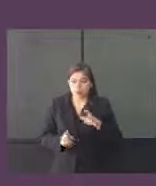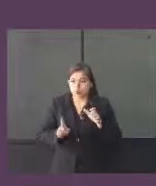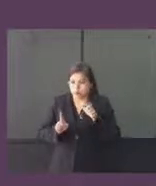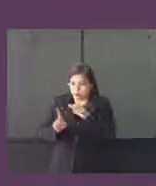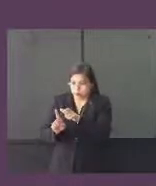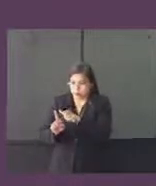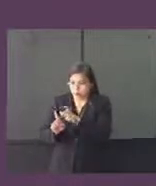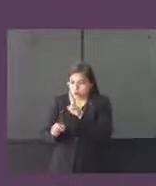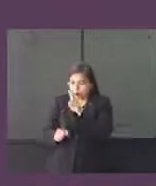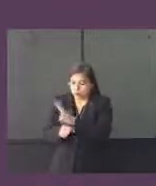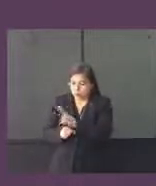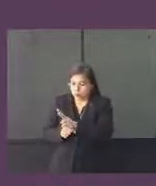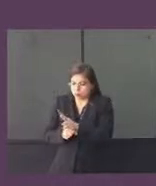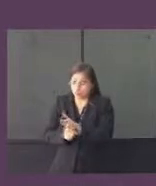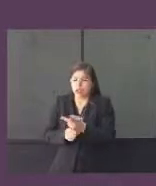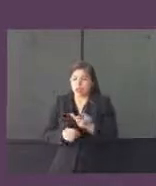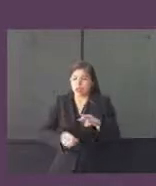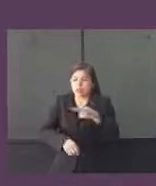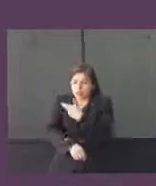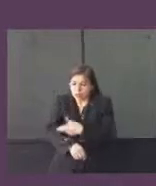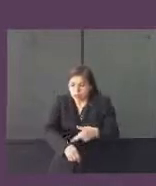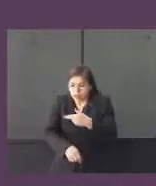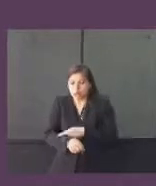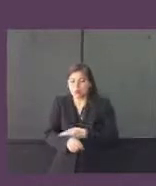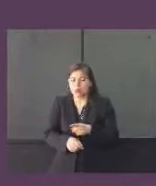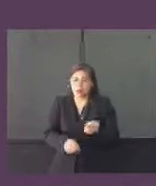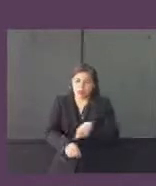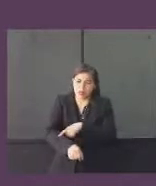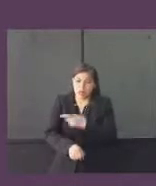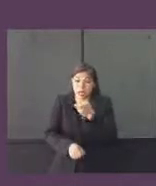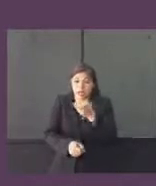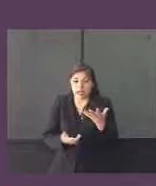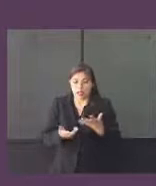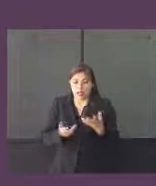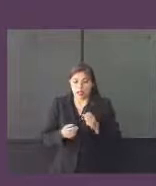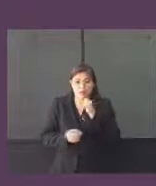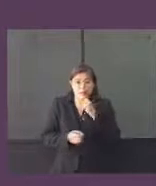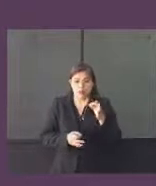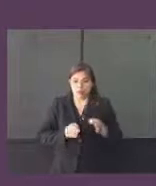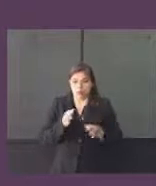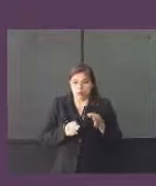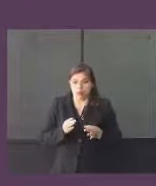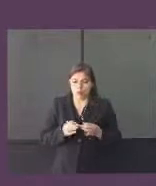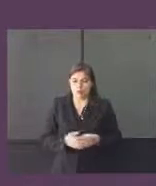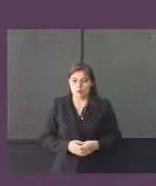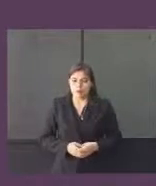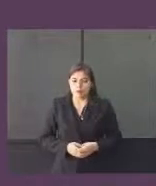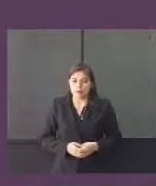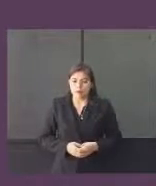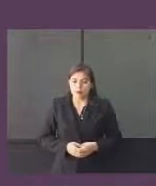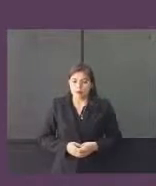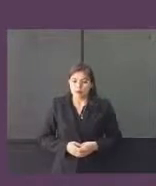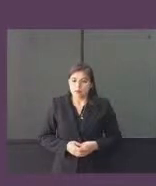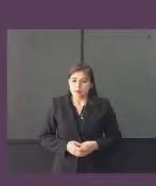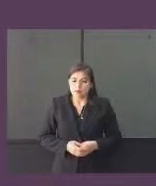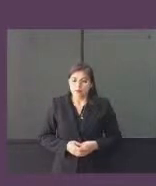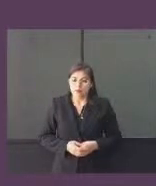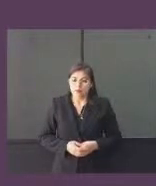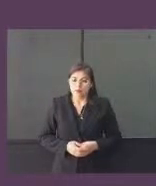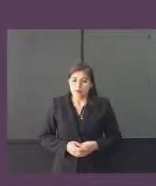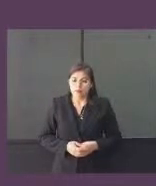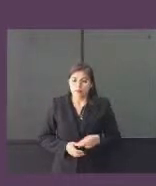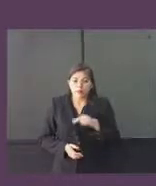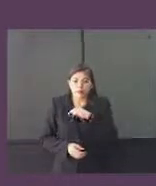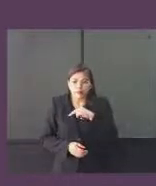we support women, we do the paperwork. This is a lengthy procedure. This is done before courthouses. So